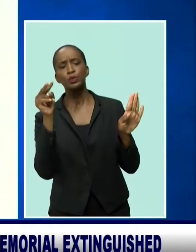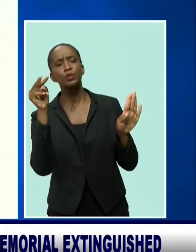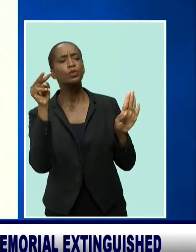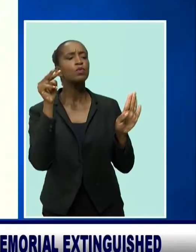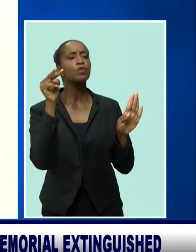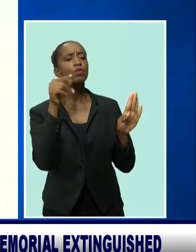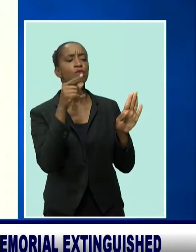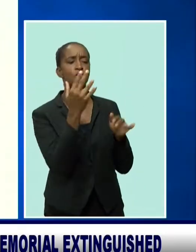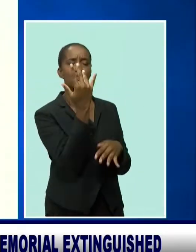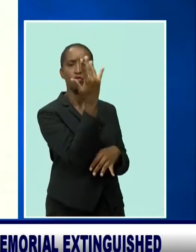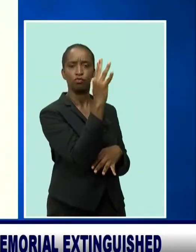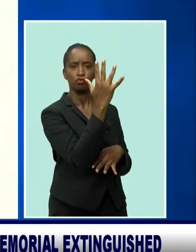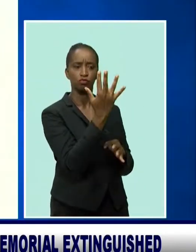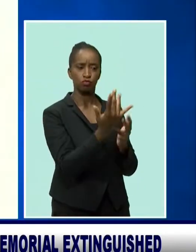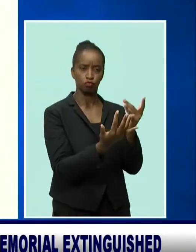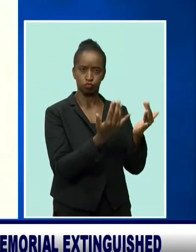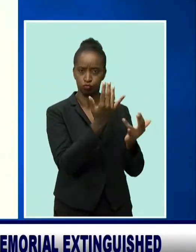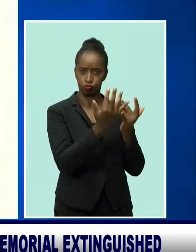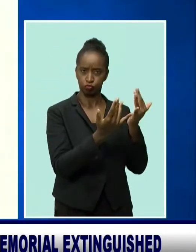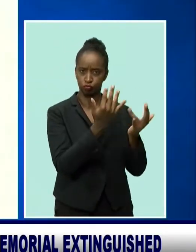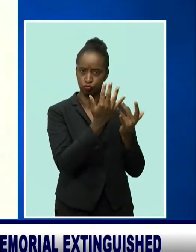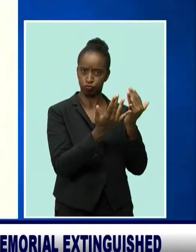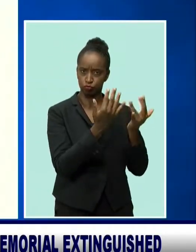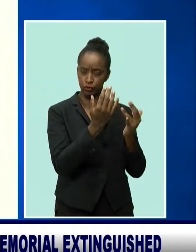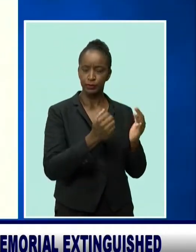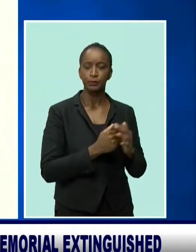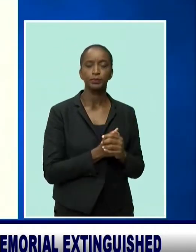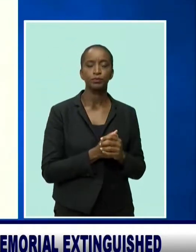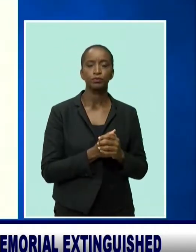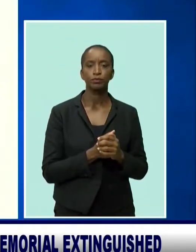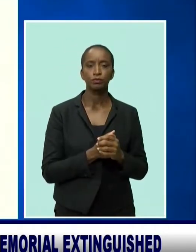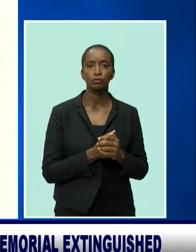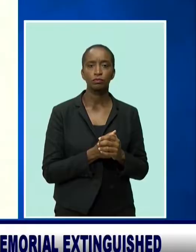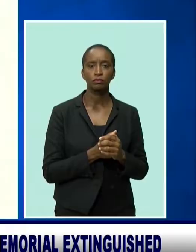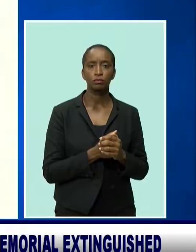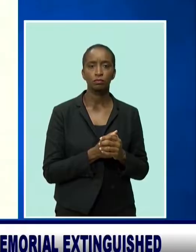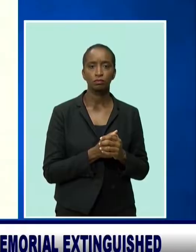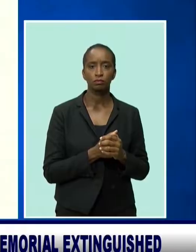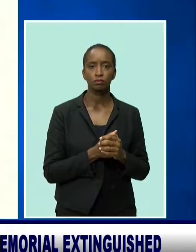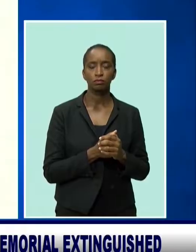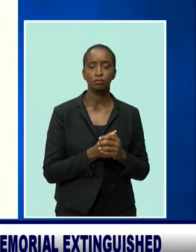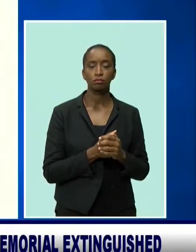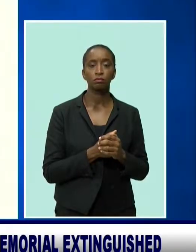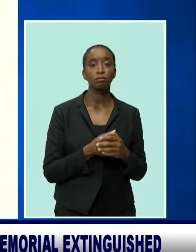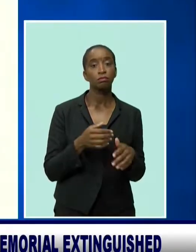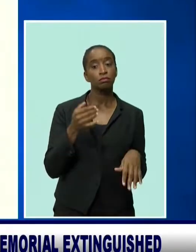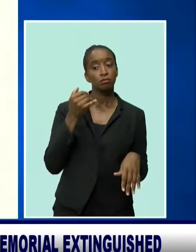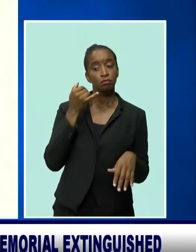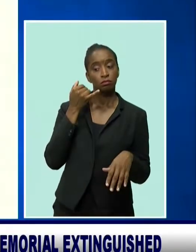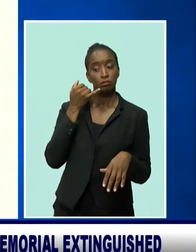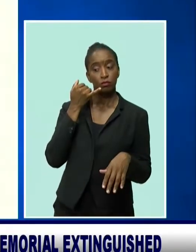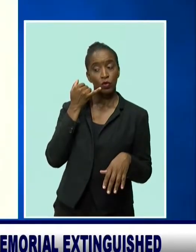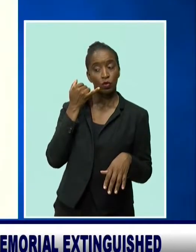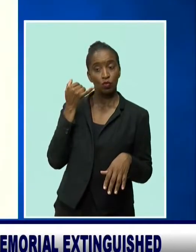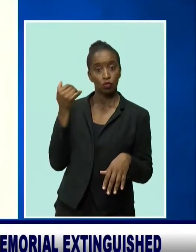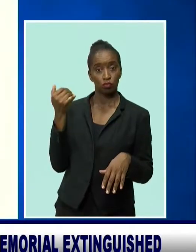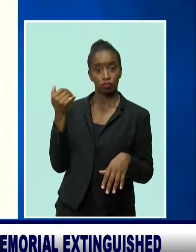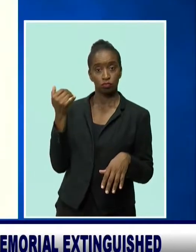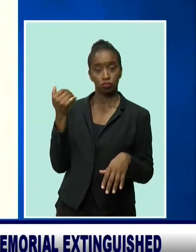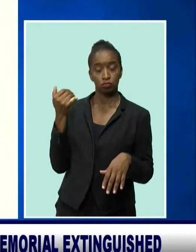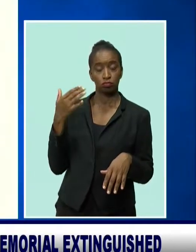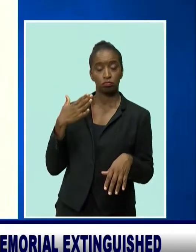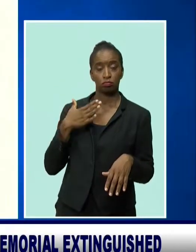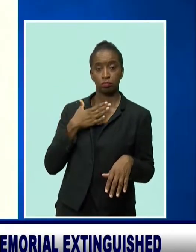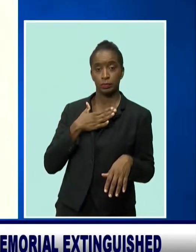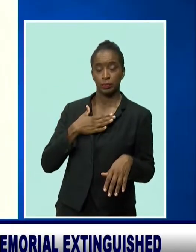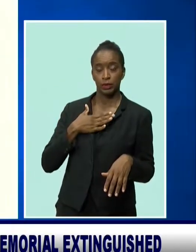and the tree fire was still going. I then reached out to our dispatch department and asked them to send